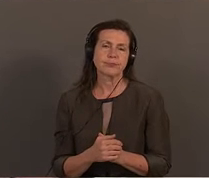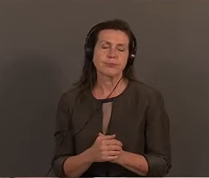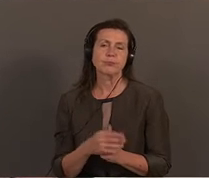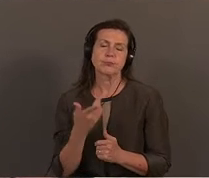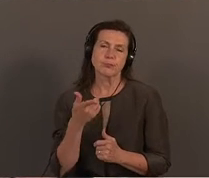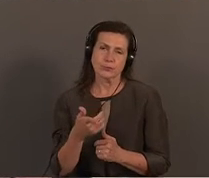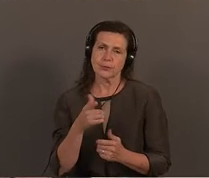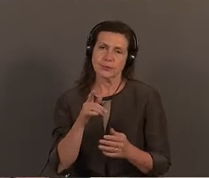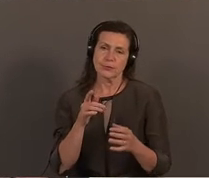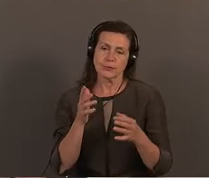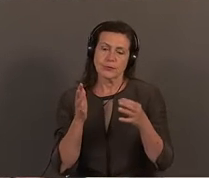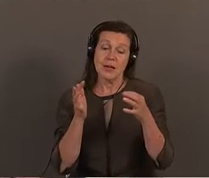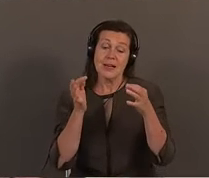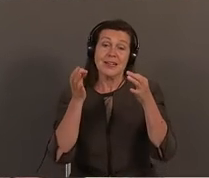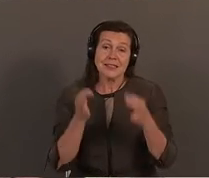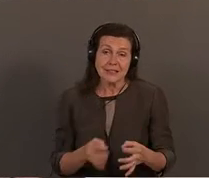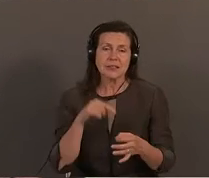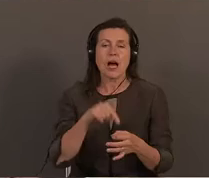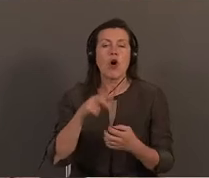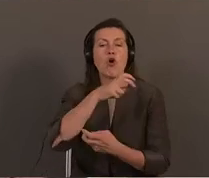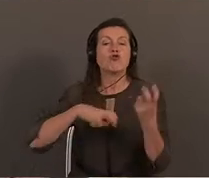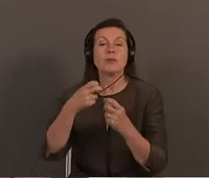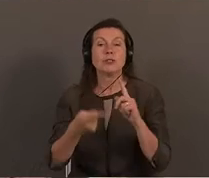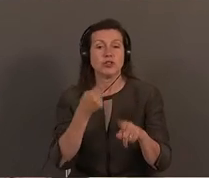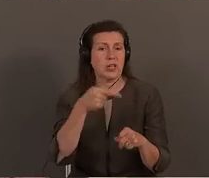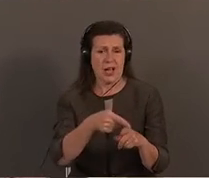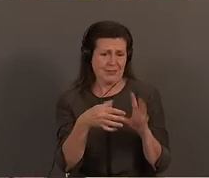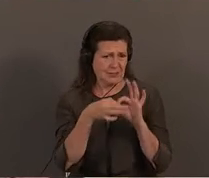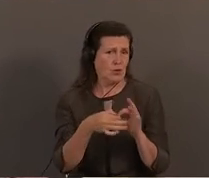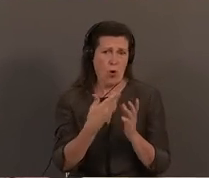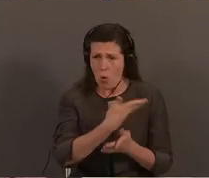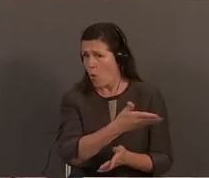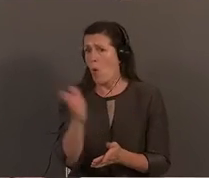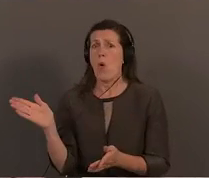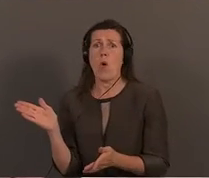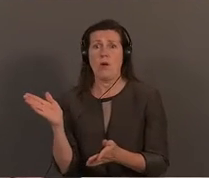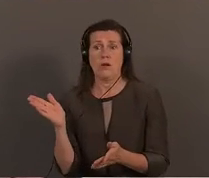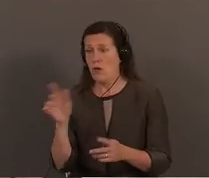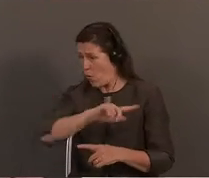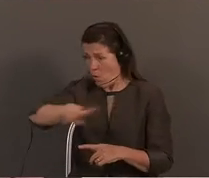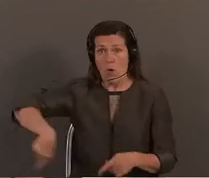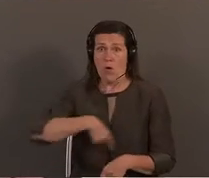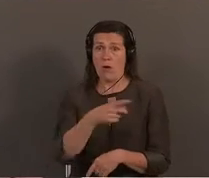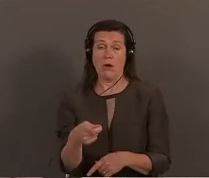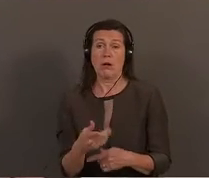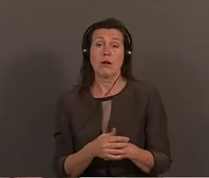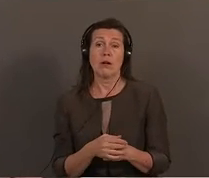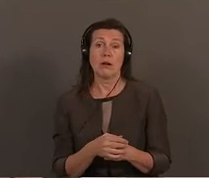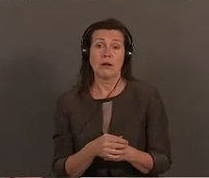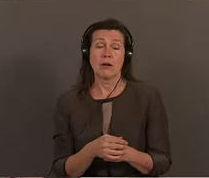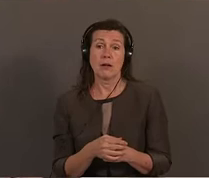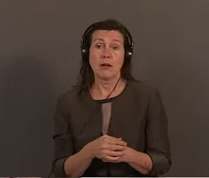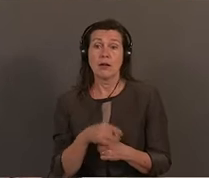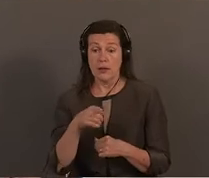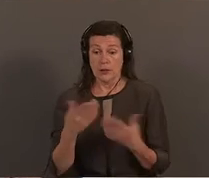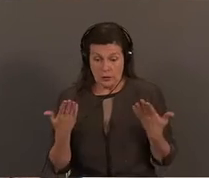this decision is about everybody, of all of us, you know, if you don't have to pay it since